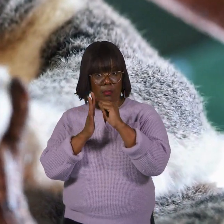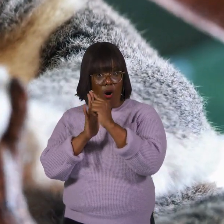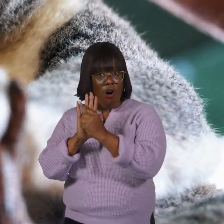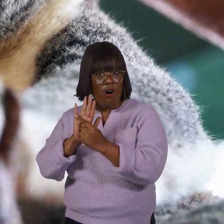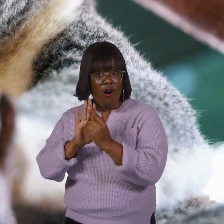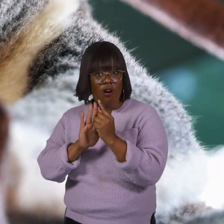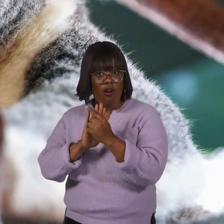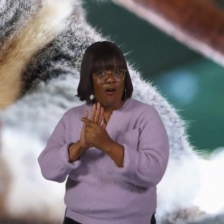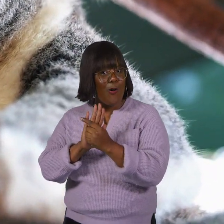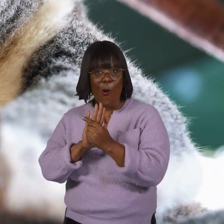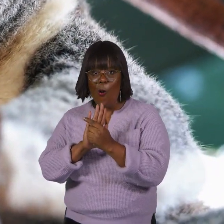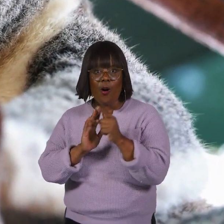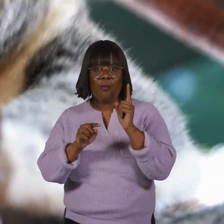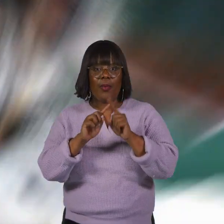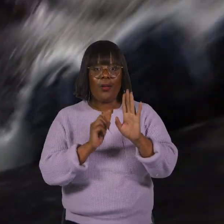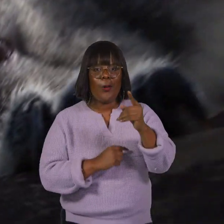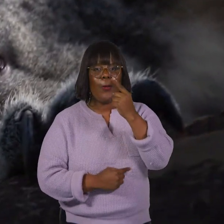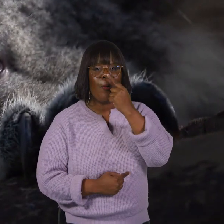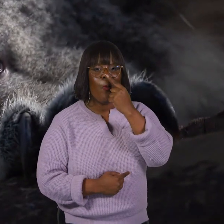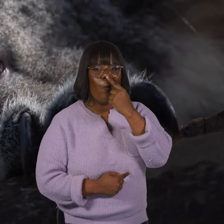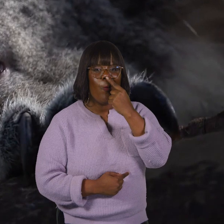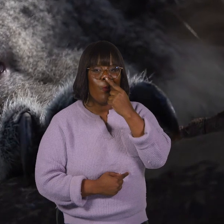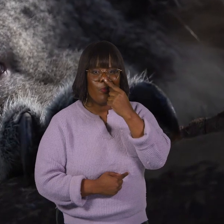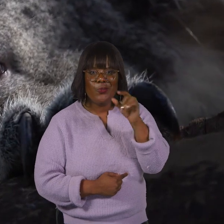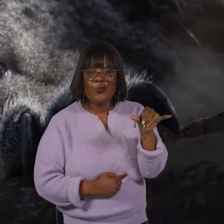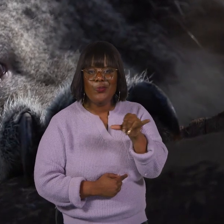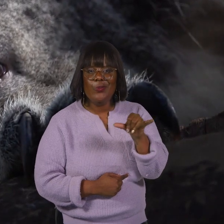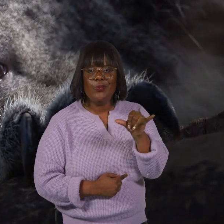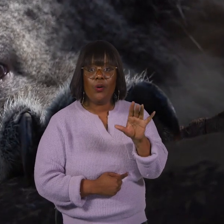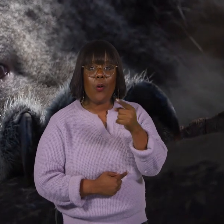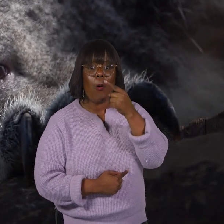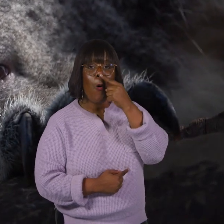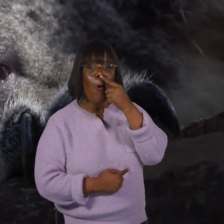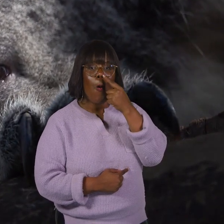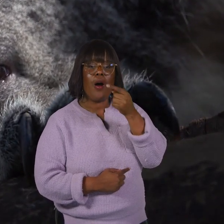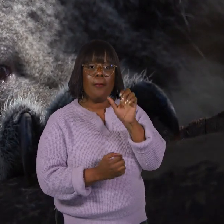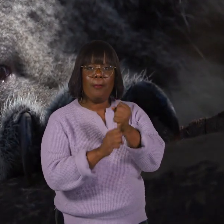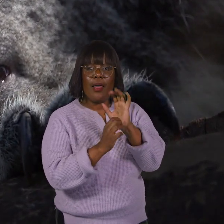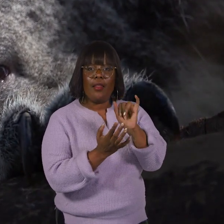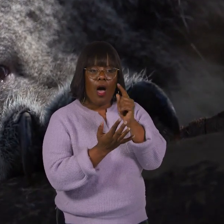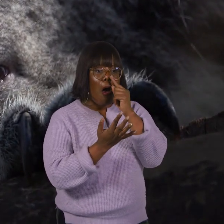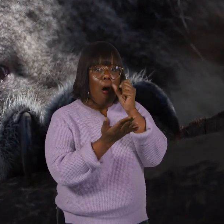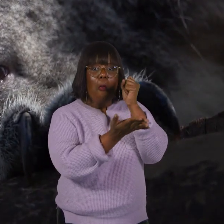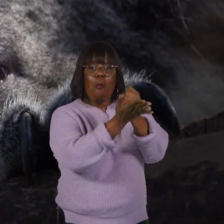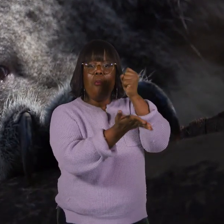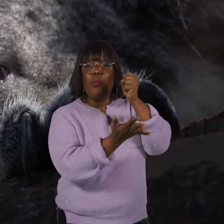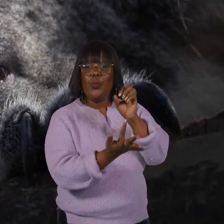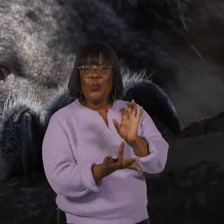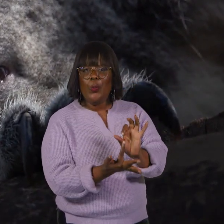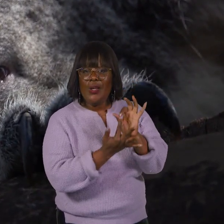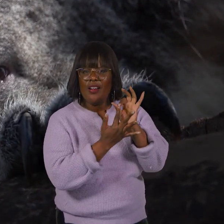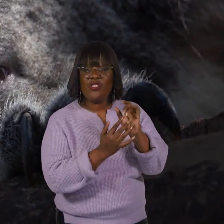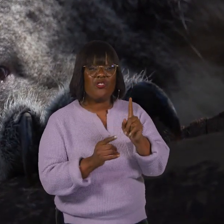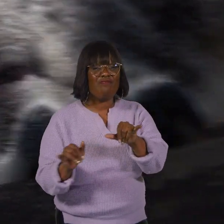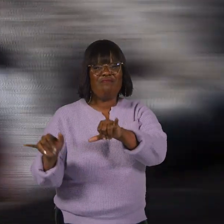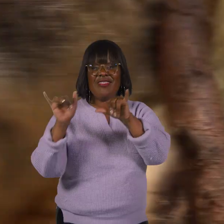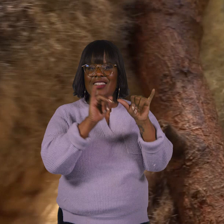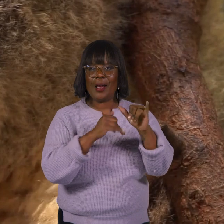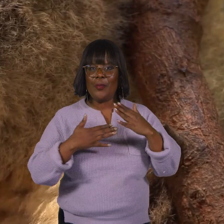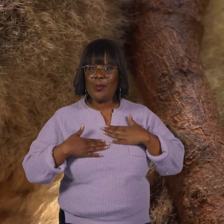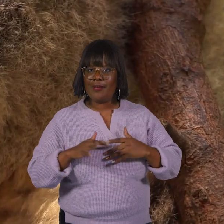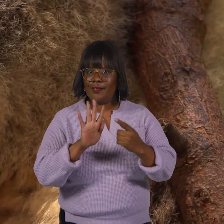but also on their nose. This makes each koala's nose print unique, like our human fingerprints.